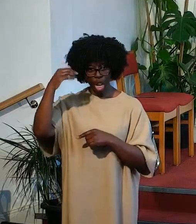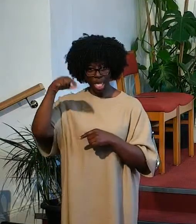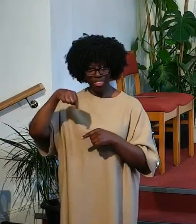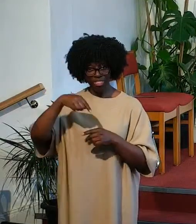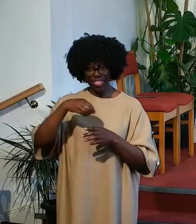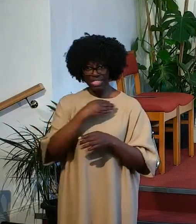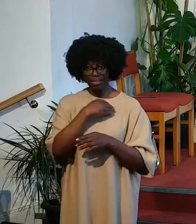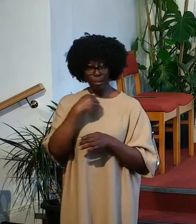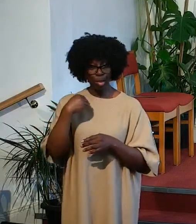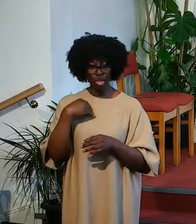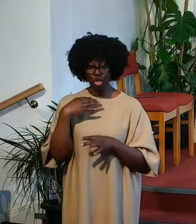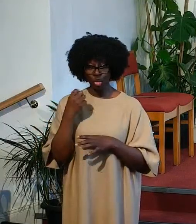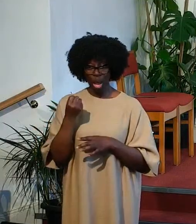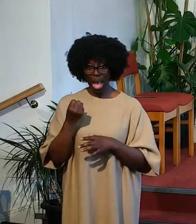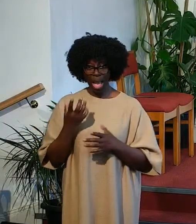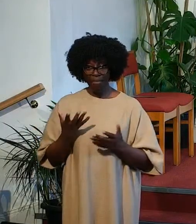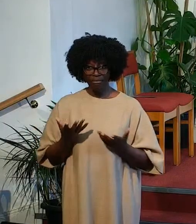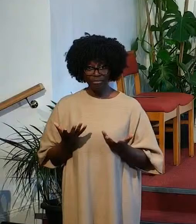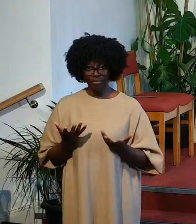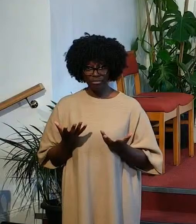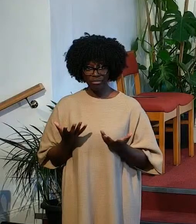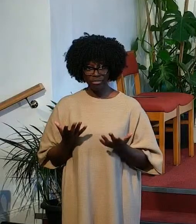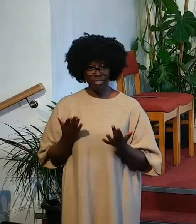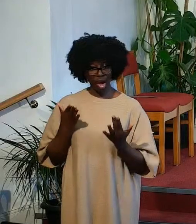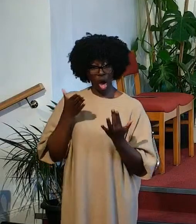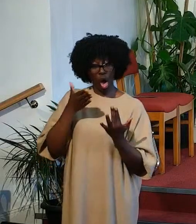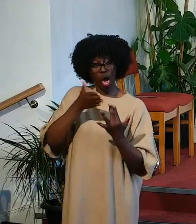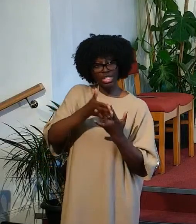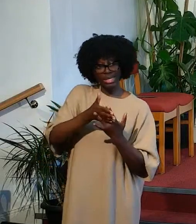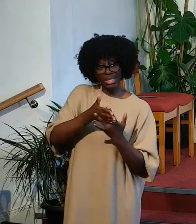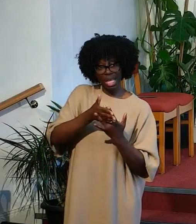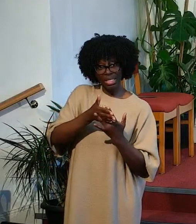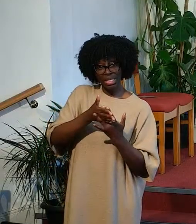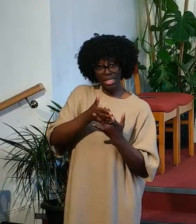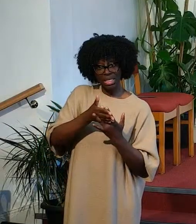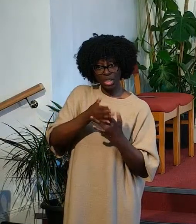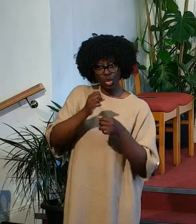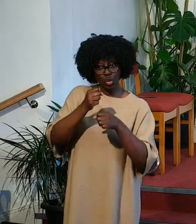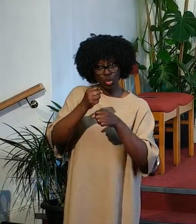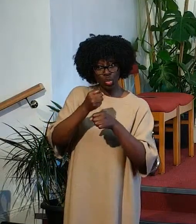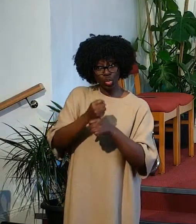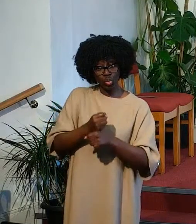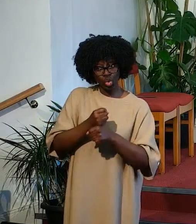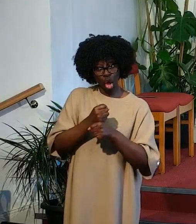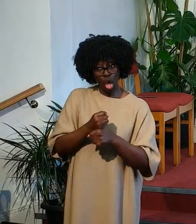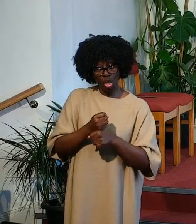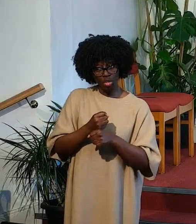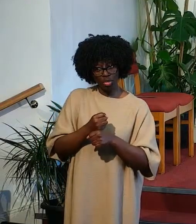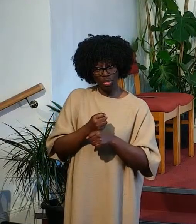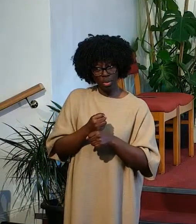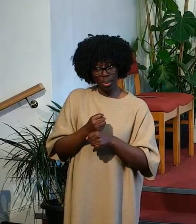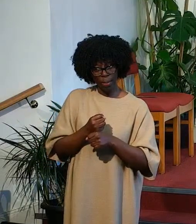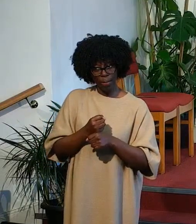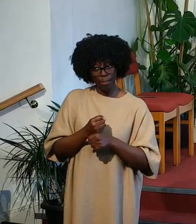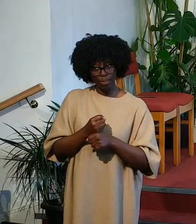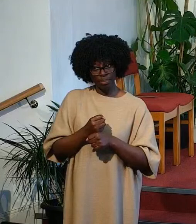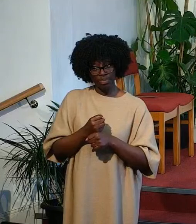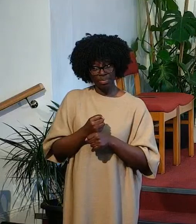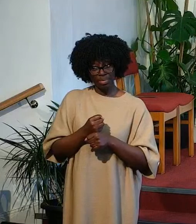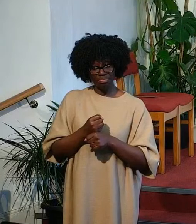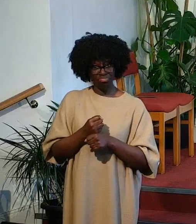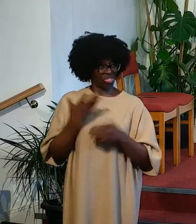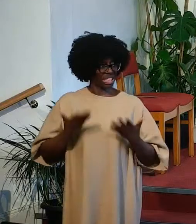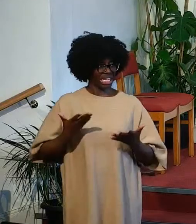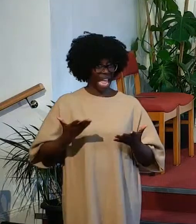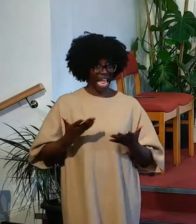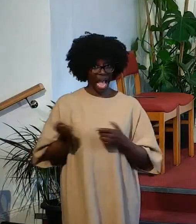really have that type of access to church with regard to, I mean, I could have brought Hannah here